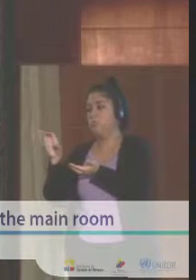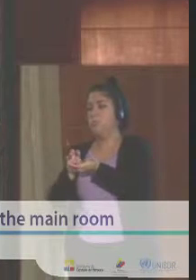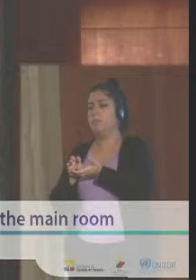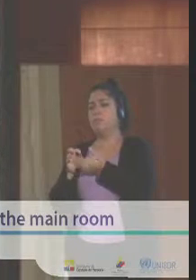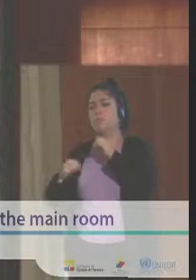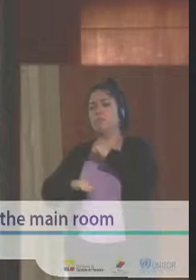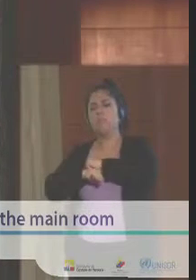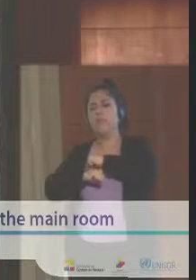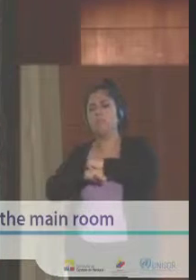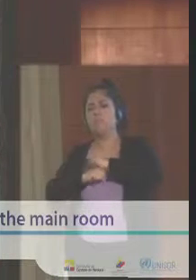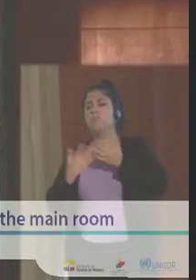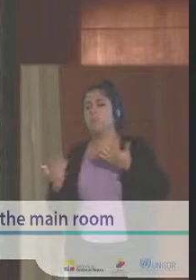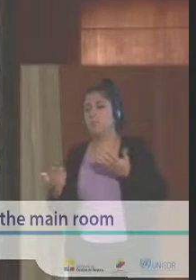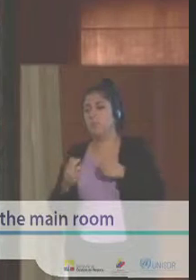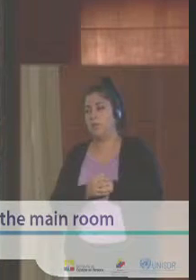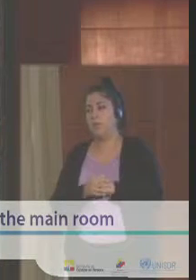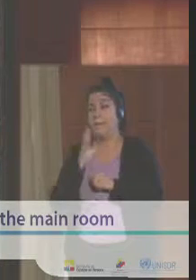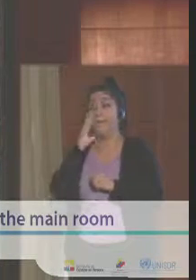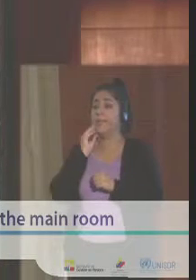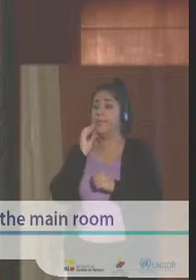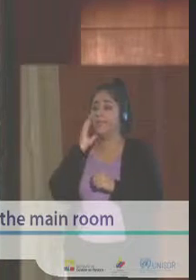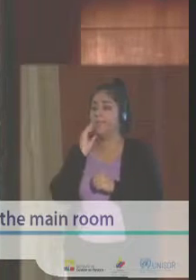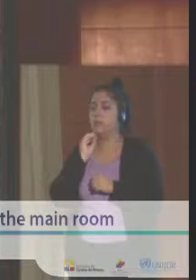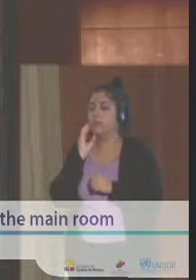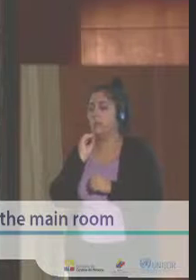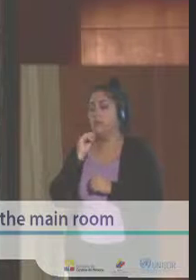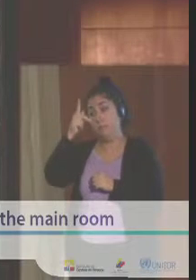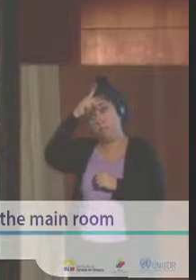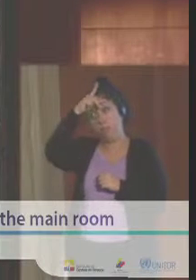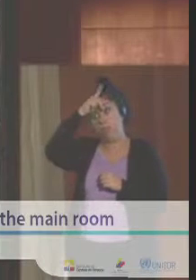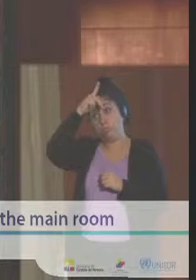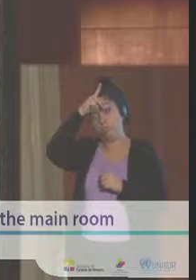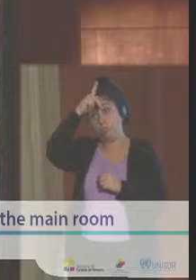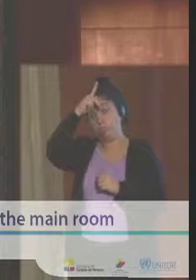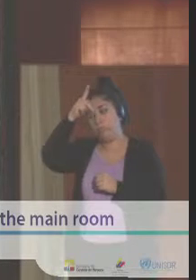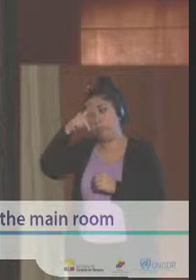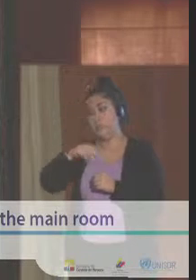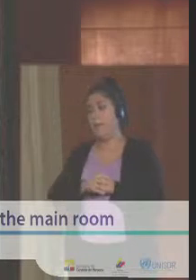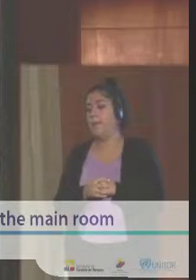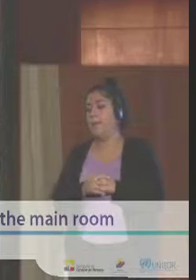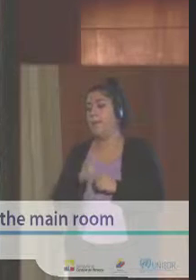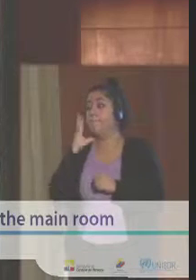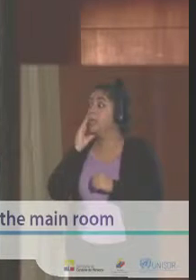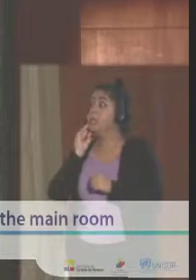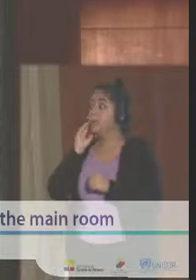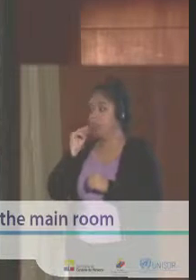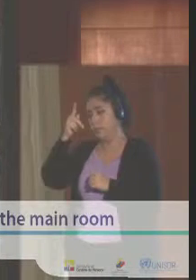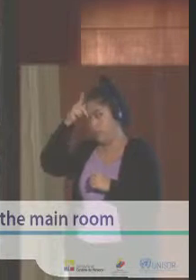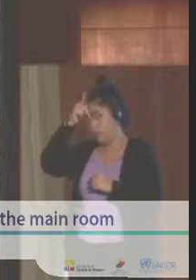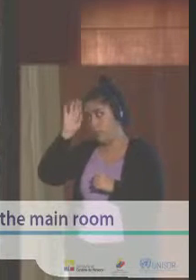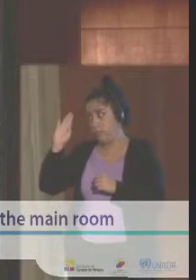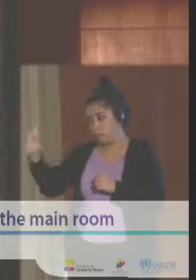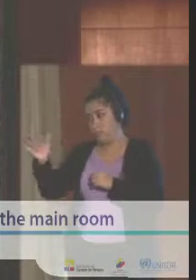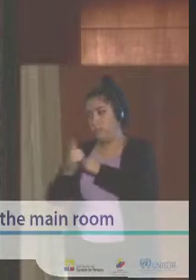The fundamental foundation for this, from the Peruvian experience,